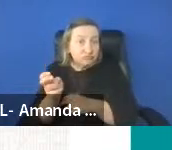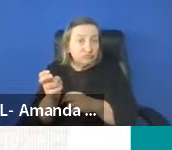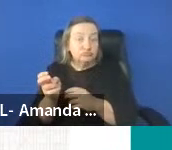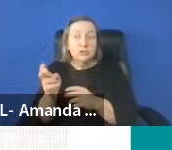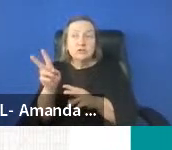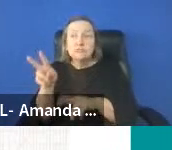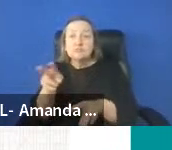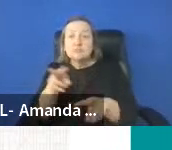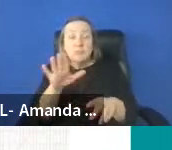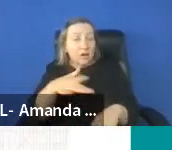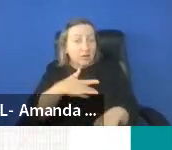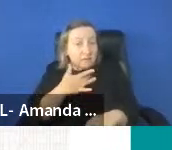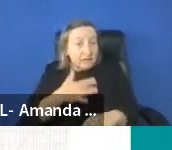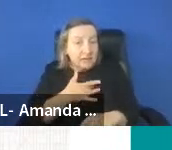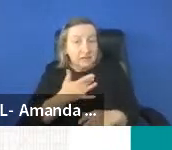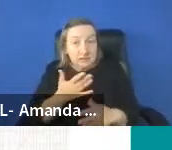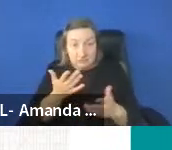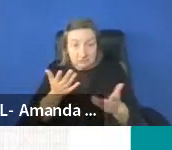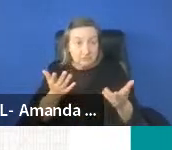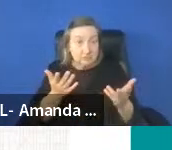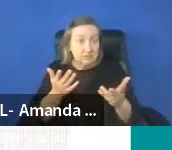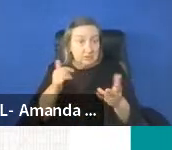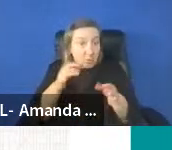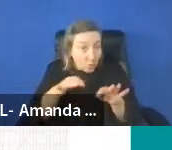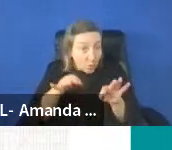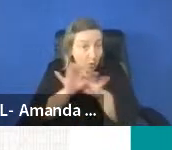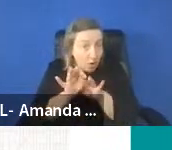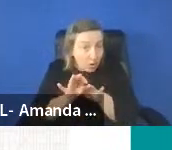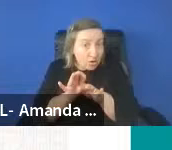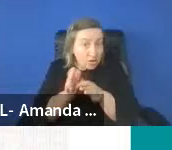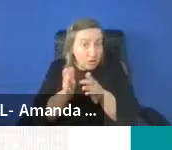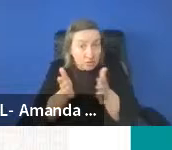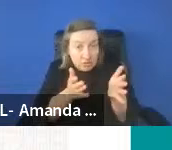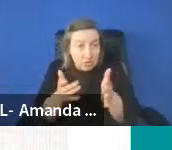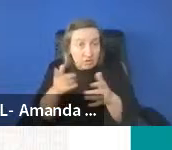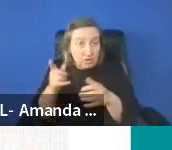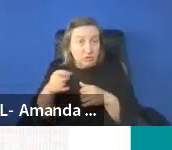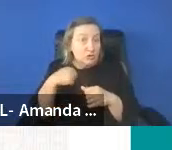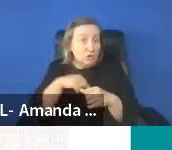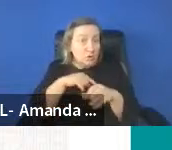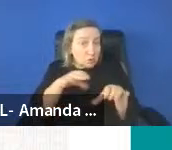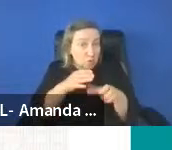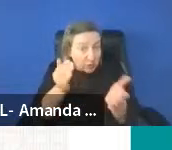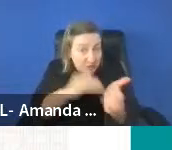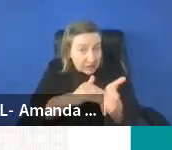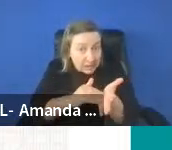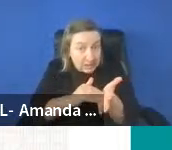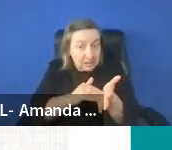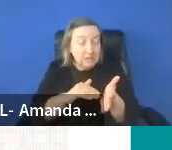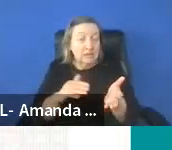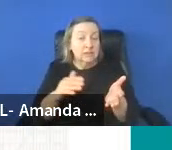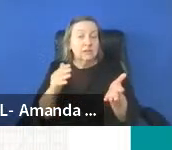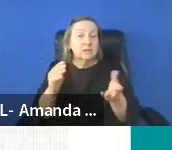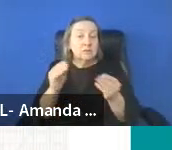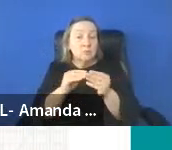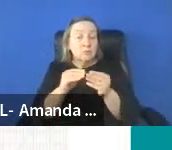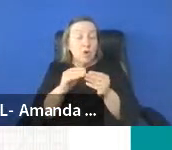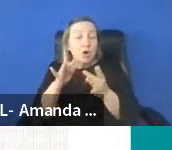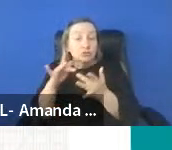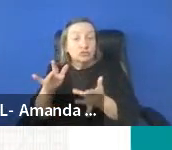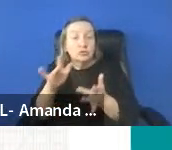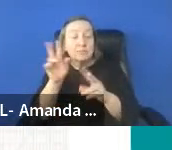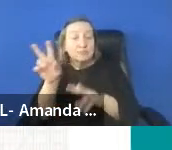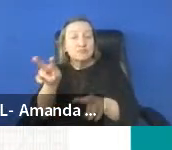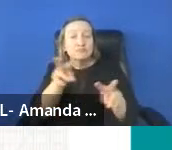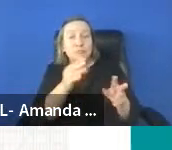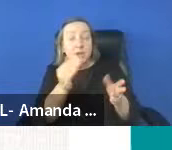about it, if it was really worthwhile. Should we do more trips and things of this